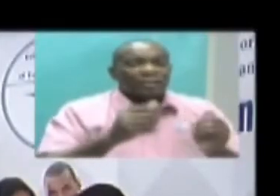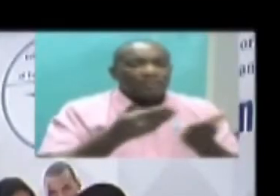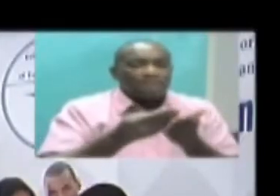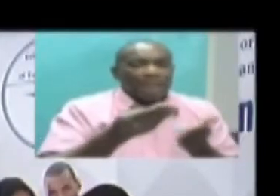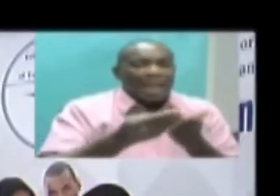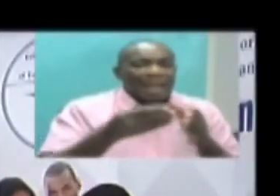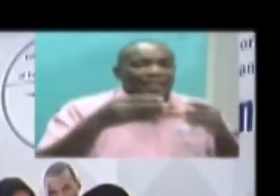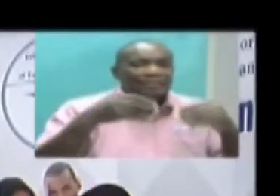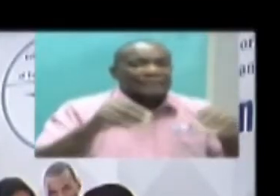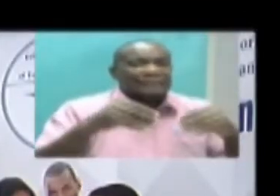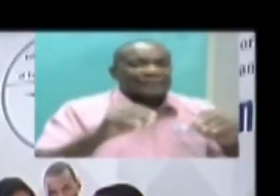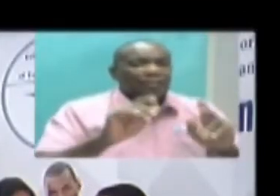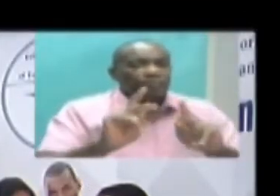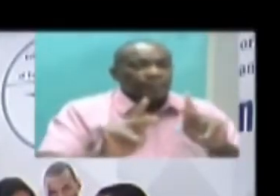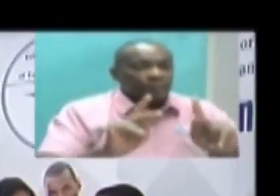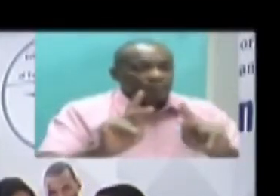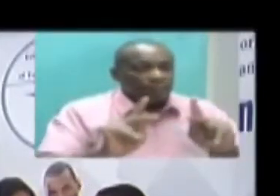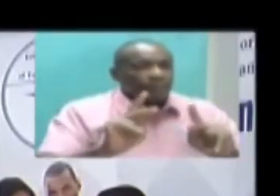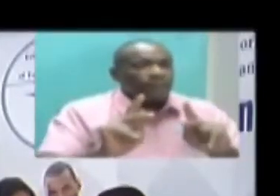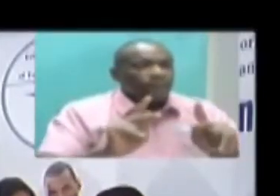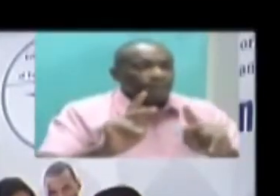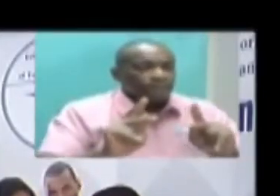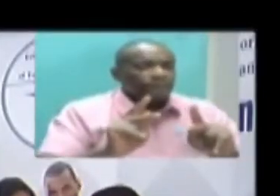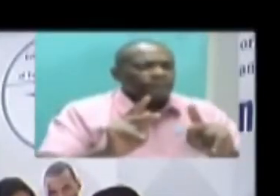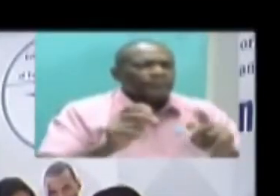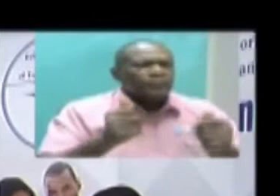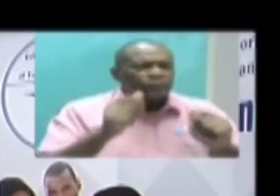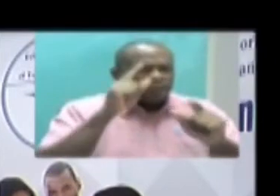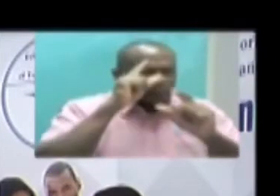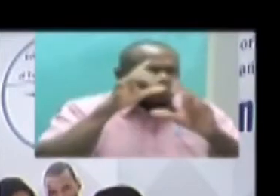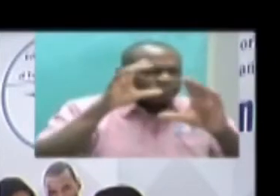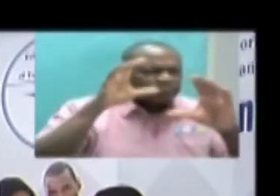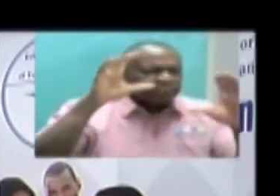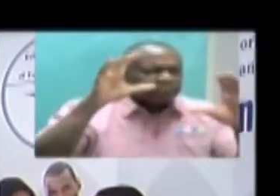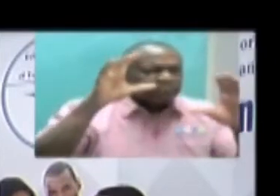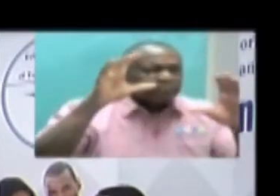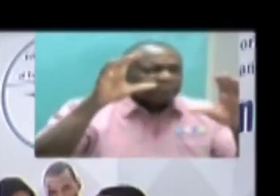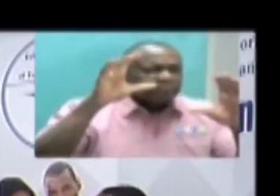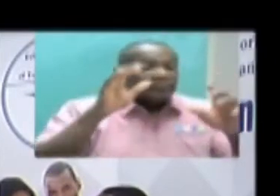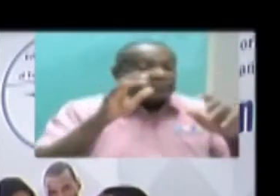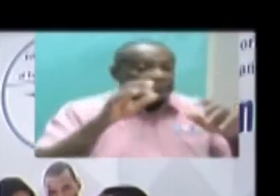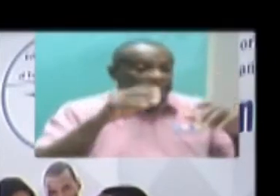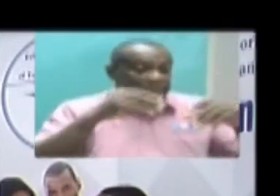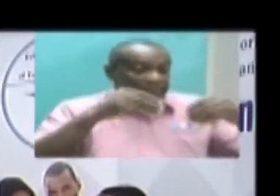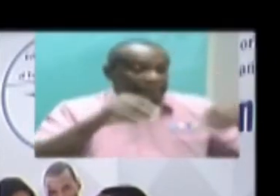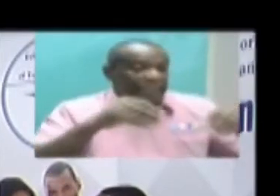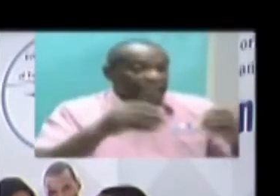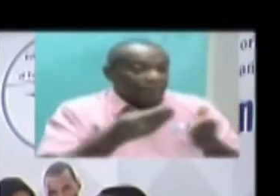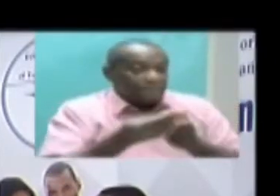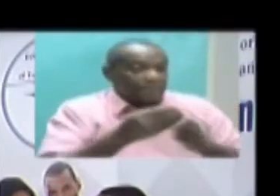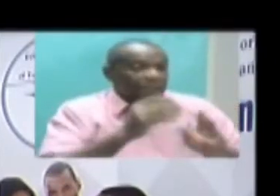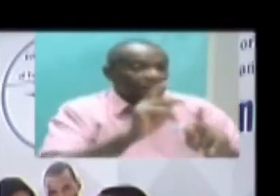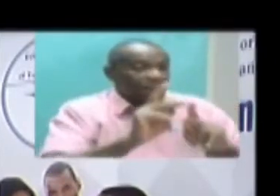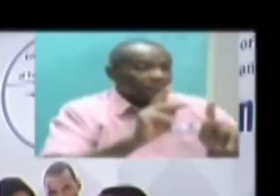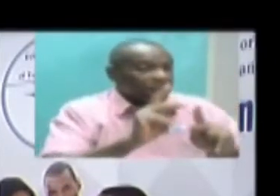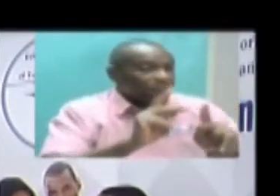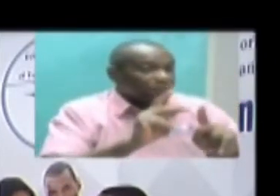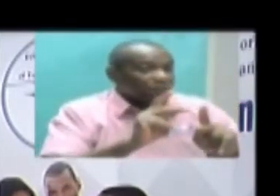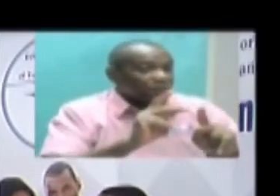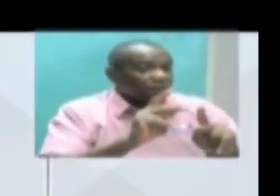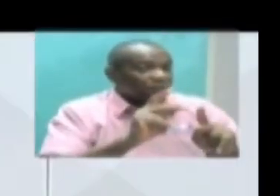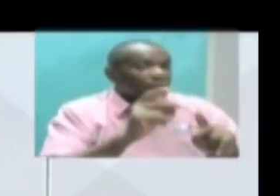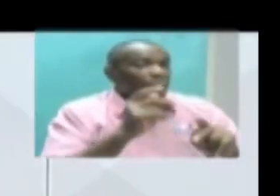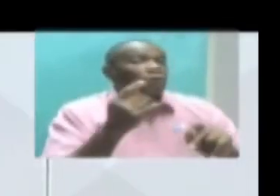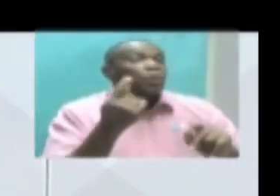just so that parents have a visualization. Human trafficking does not necessarily mean the physical movement of one